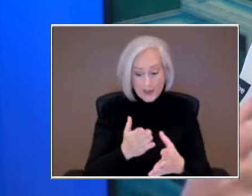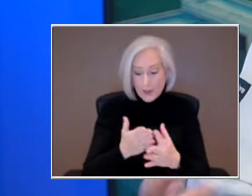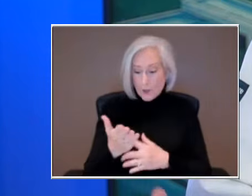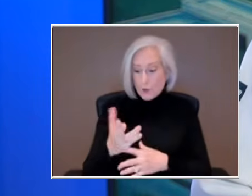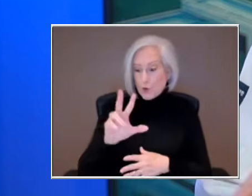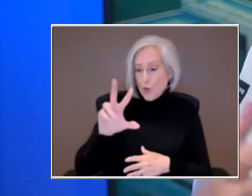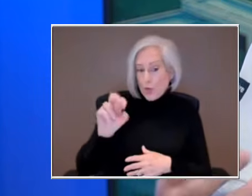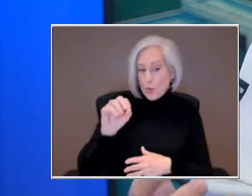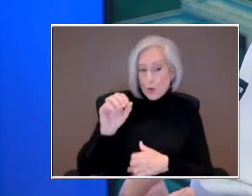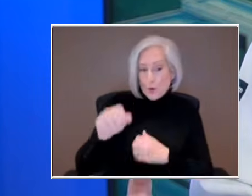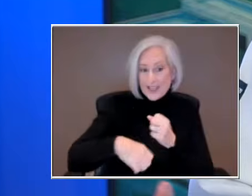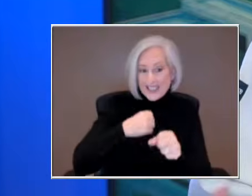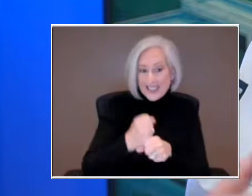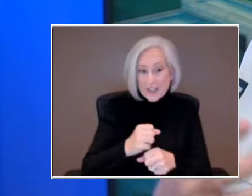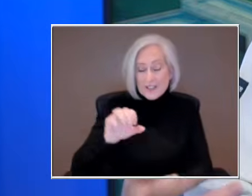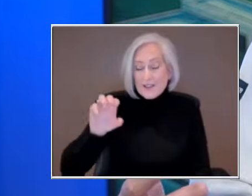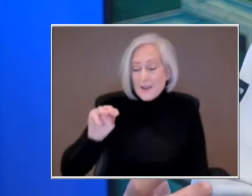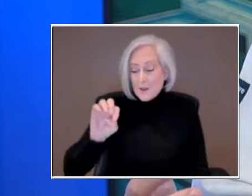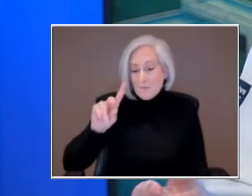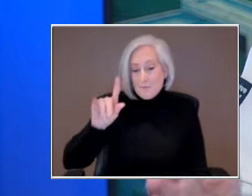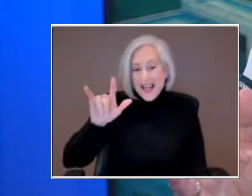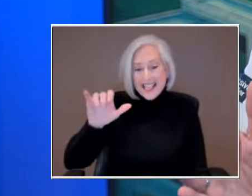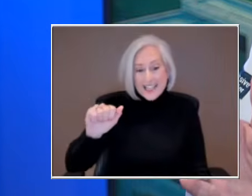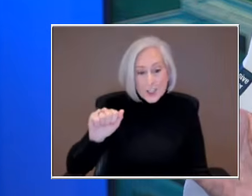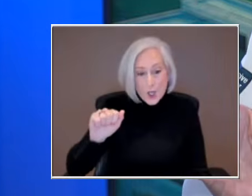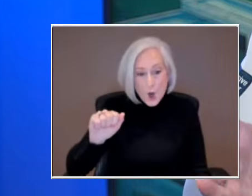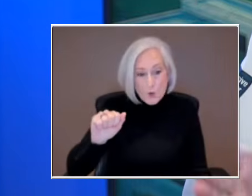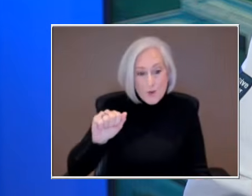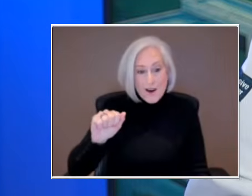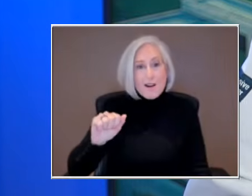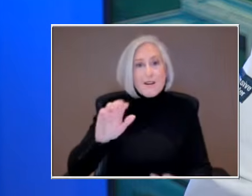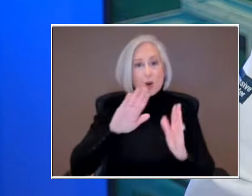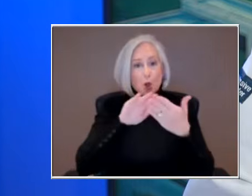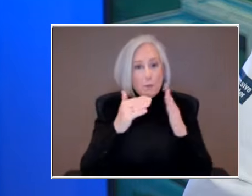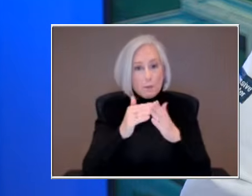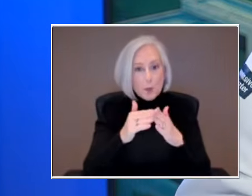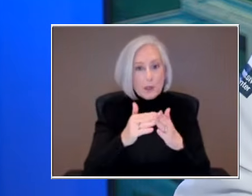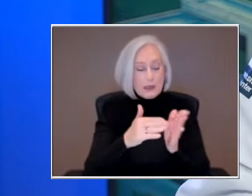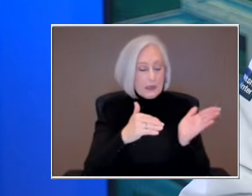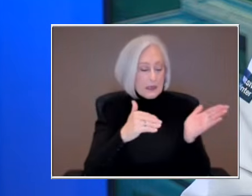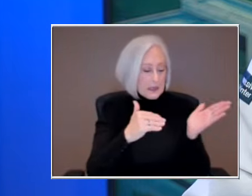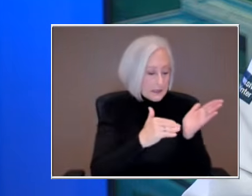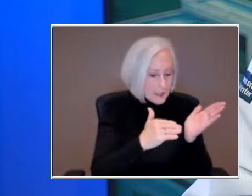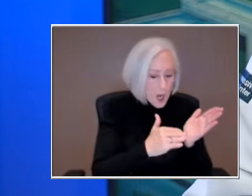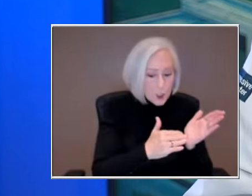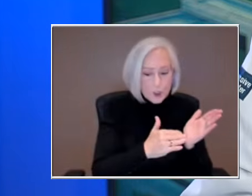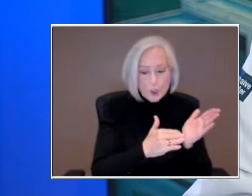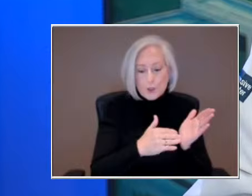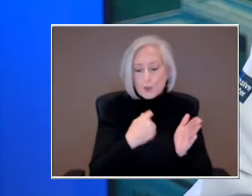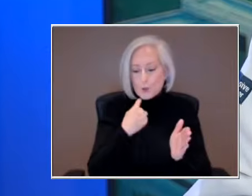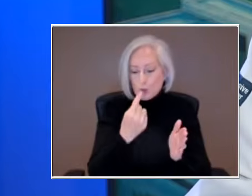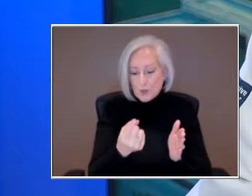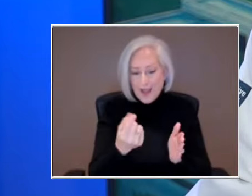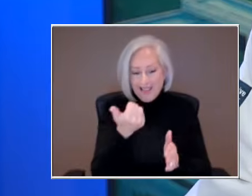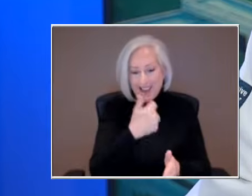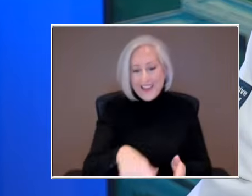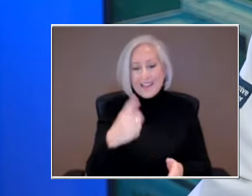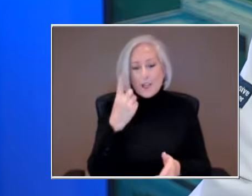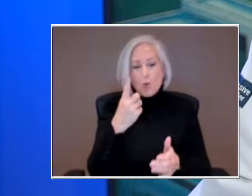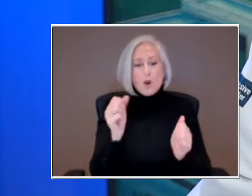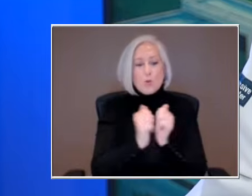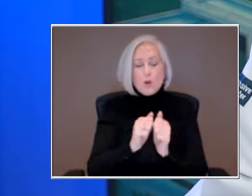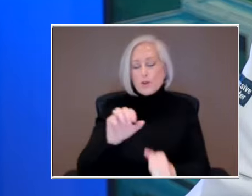for the melanoma community of physicians and practitioners to tell a patient with melanoma they're cured. And the reason for